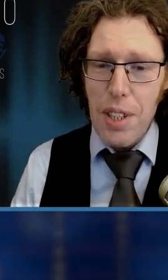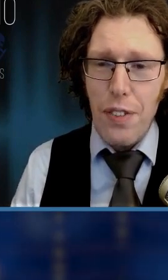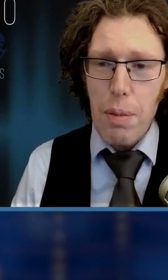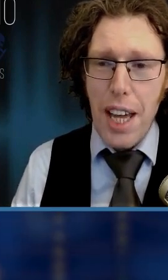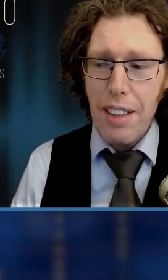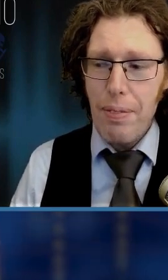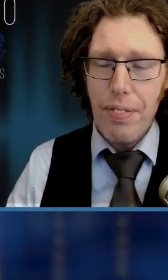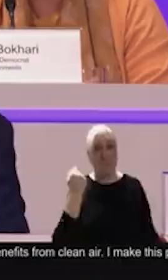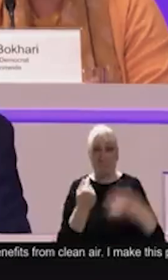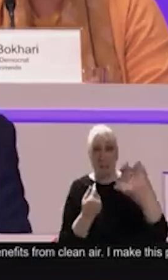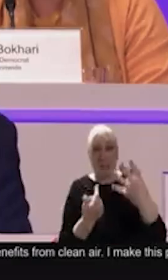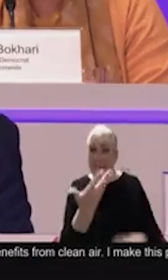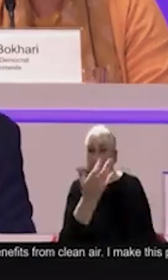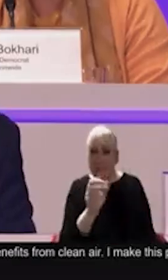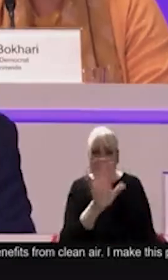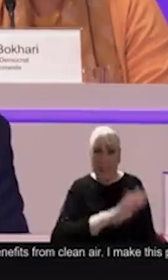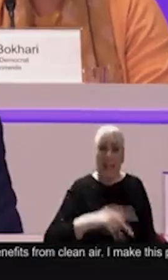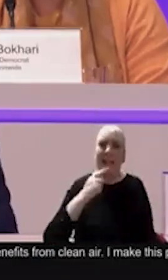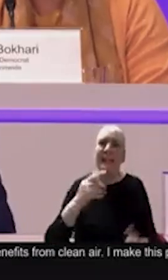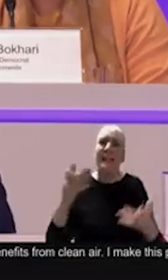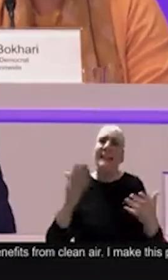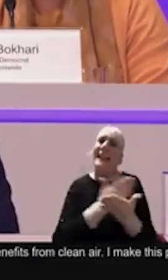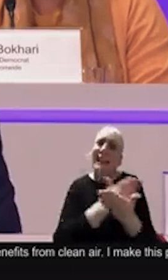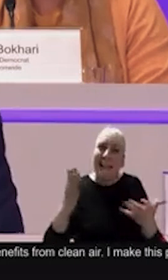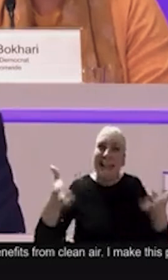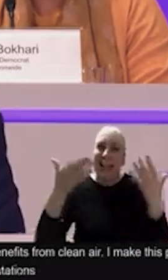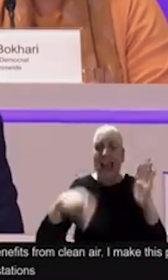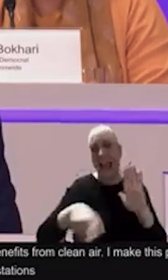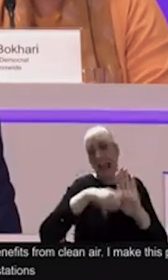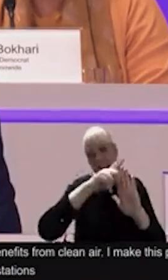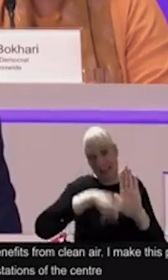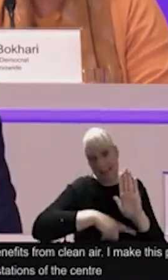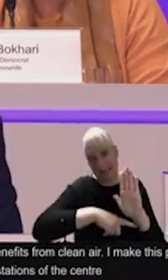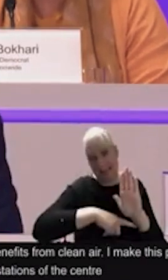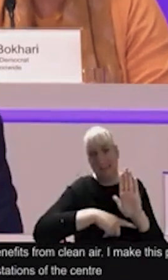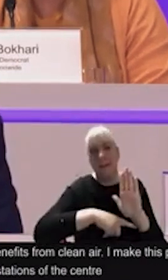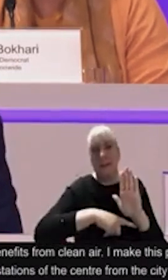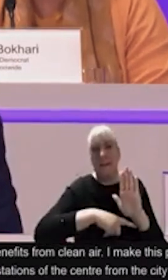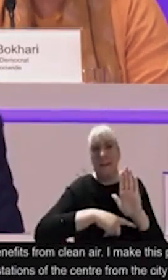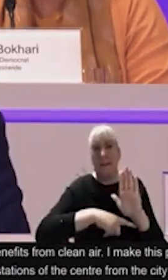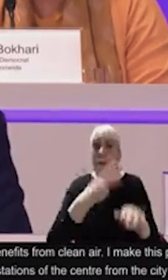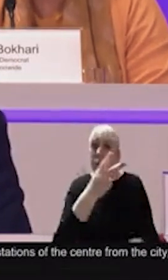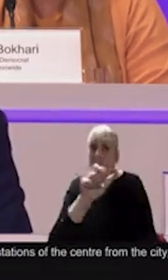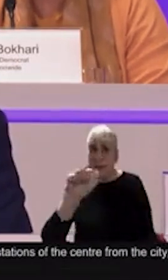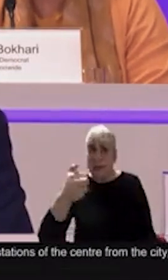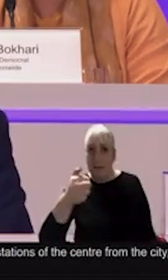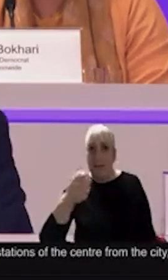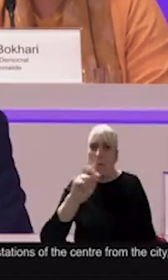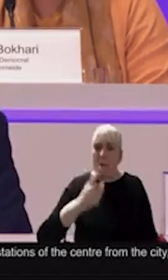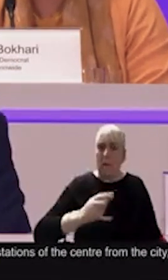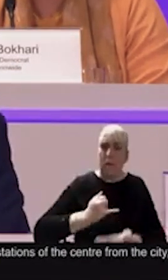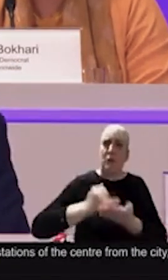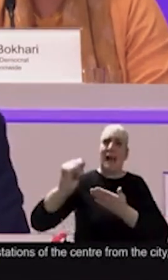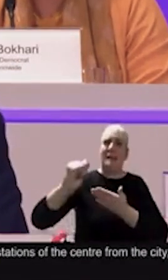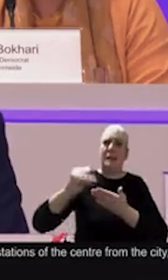give me your feedback. There are objections. In 2006, when we banned smoking from public places, and there are